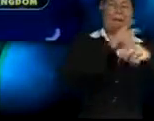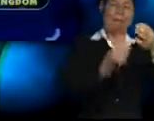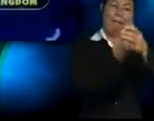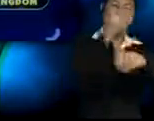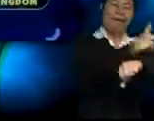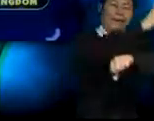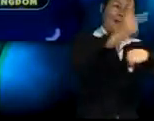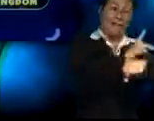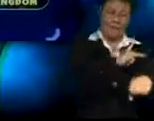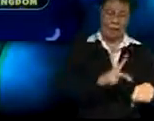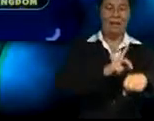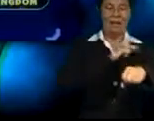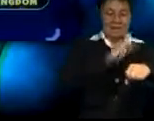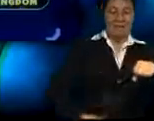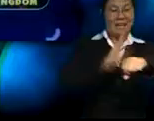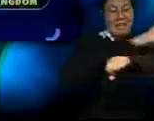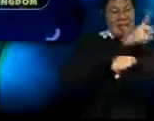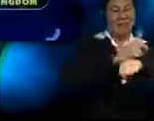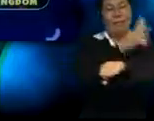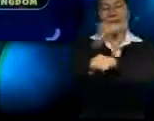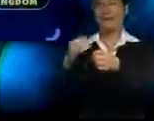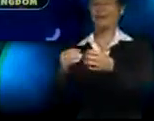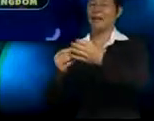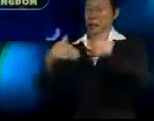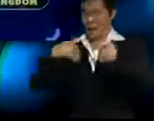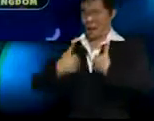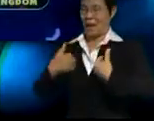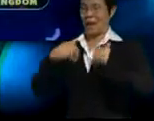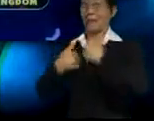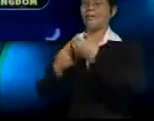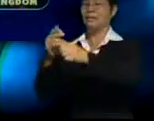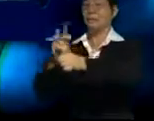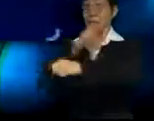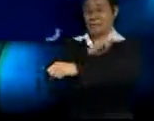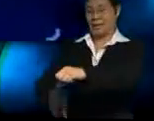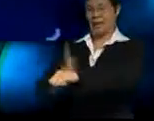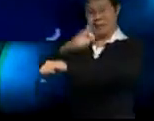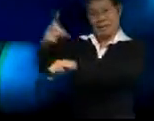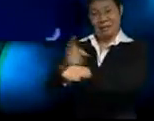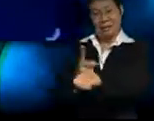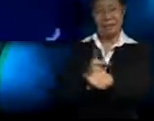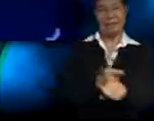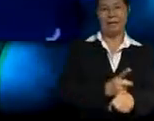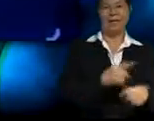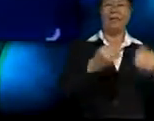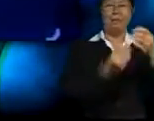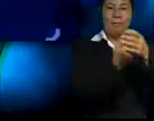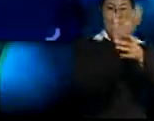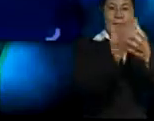and animal kingdom. The animal kingdom is split into 2: